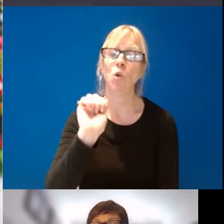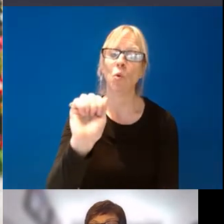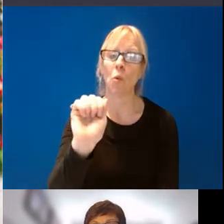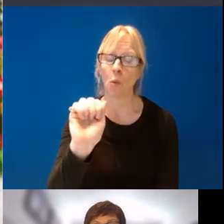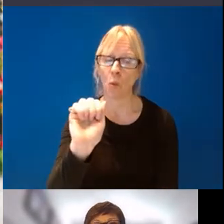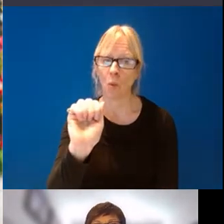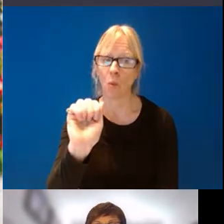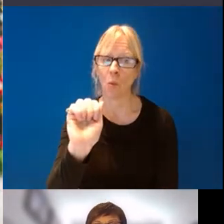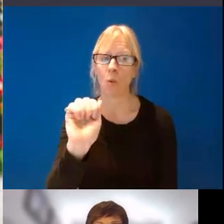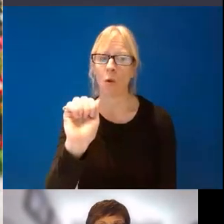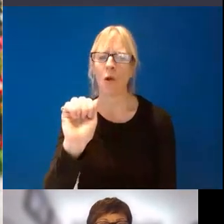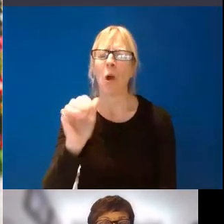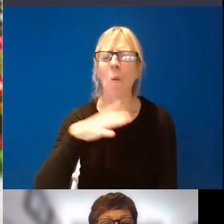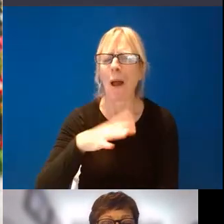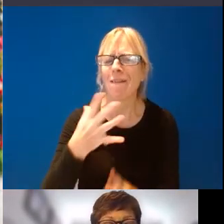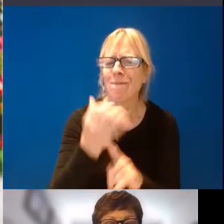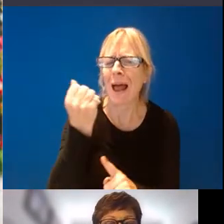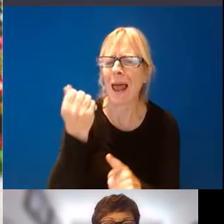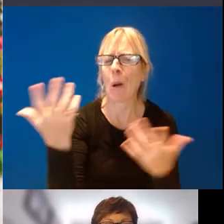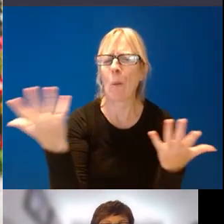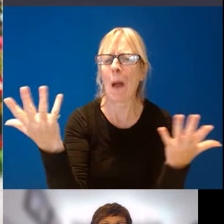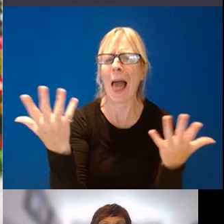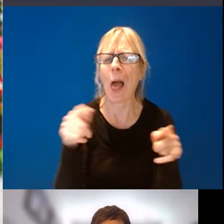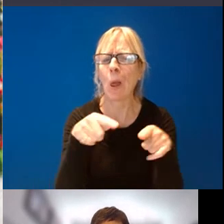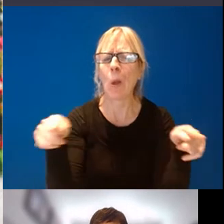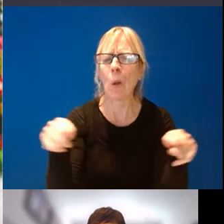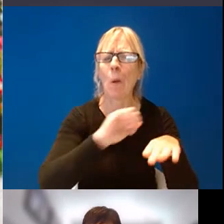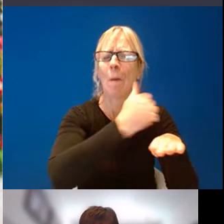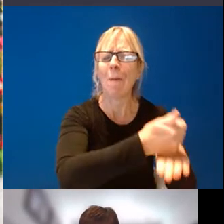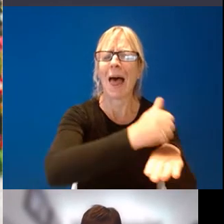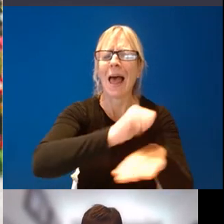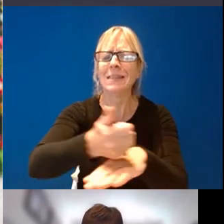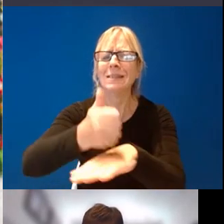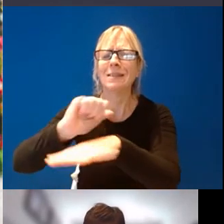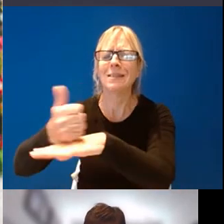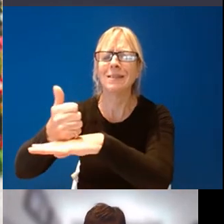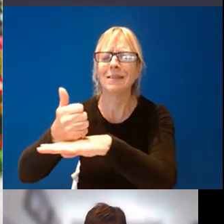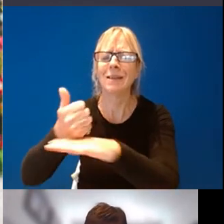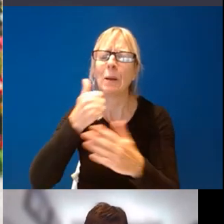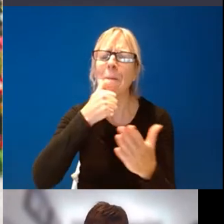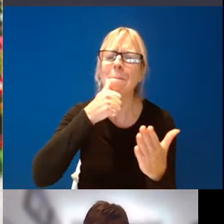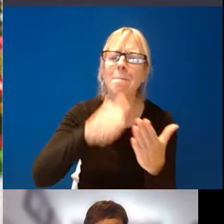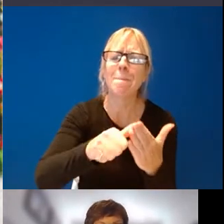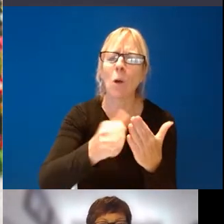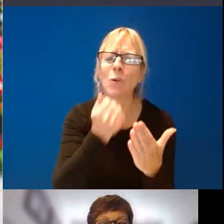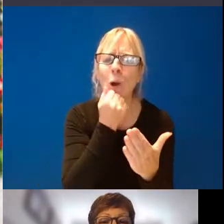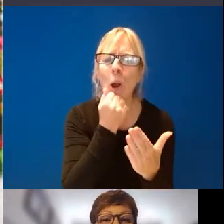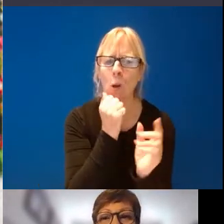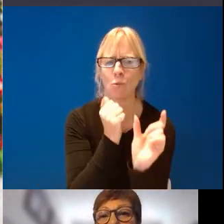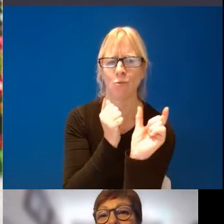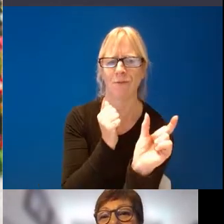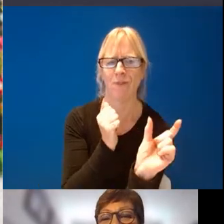We want to find out where you're listening from. So what's the first part of your postcode?